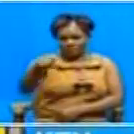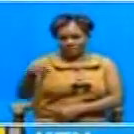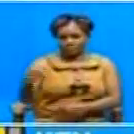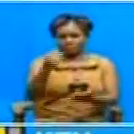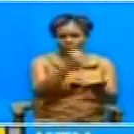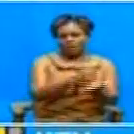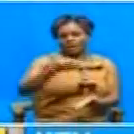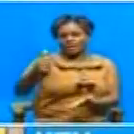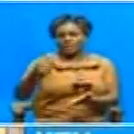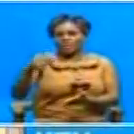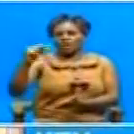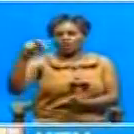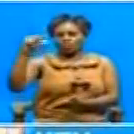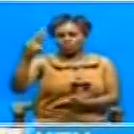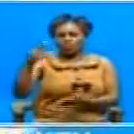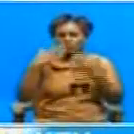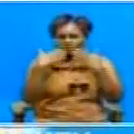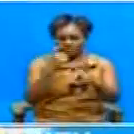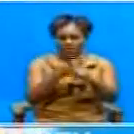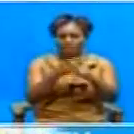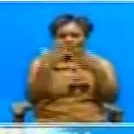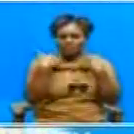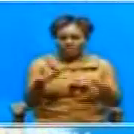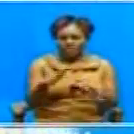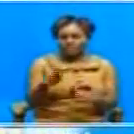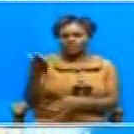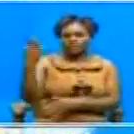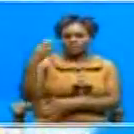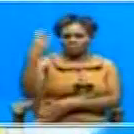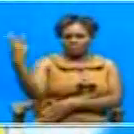Professor Njuguna Ndungu, whose term expired at the end of March.